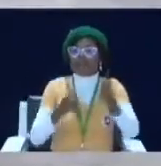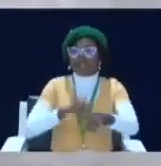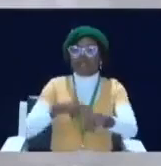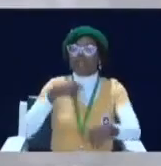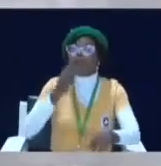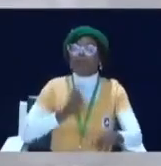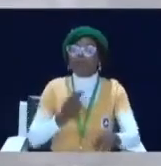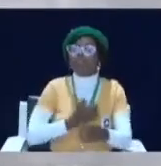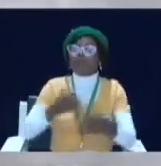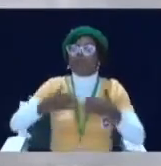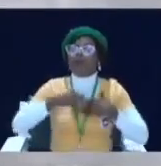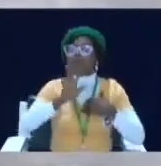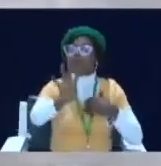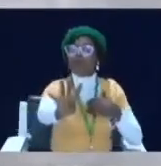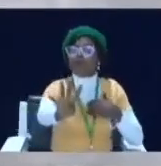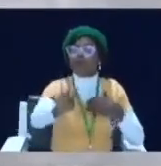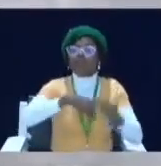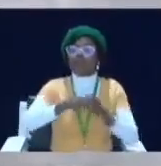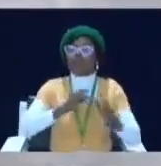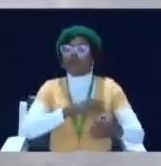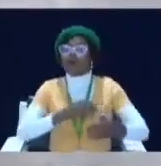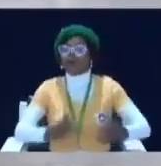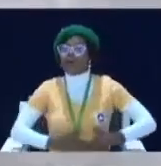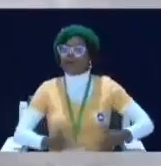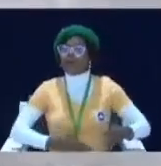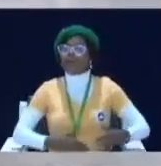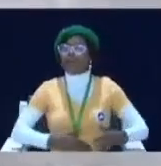kept trusting God and praying. God said,